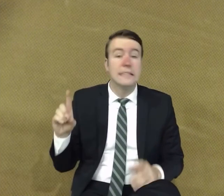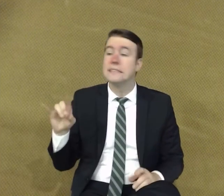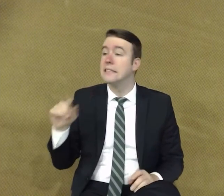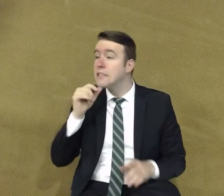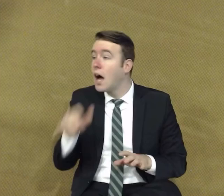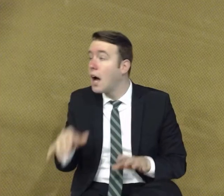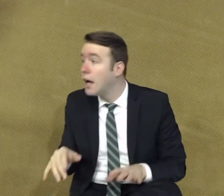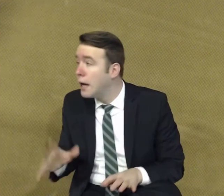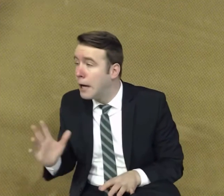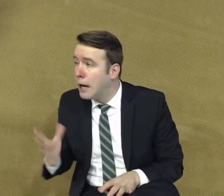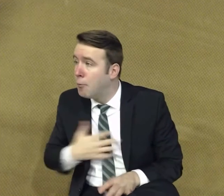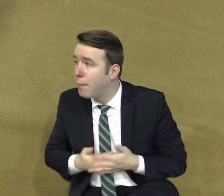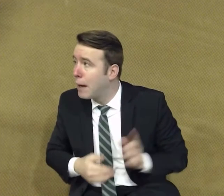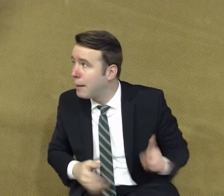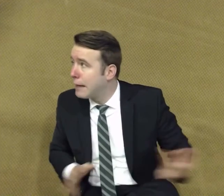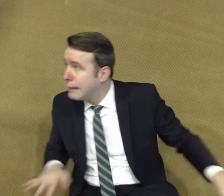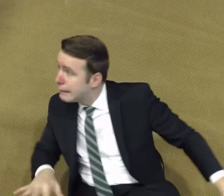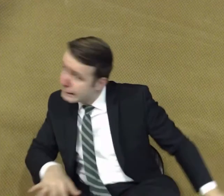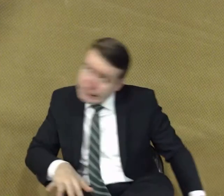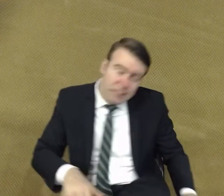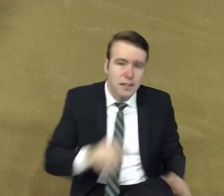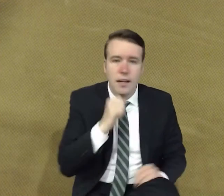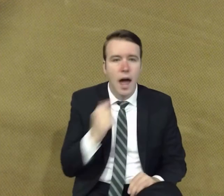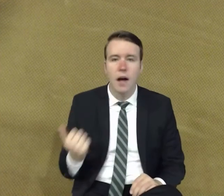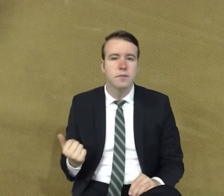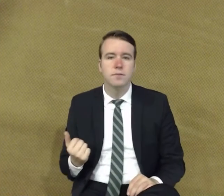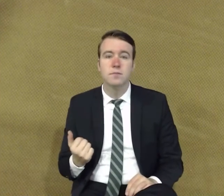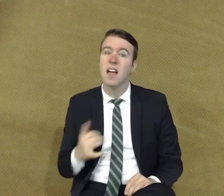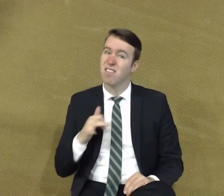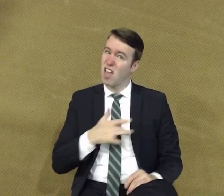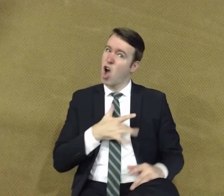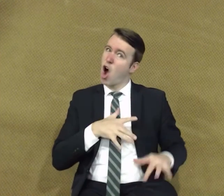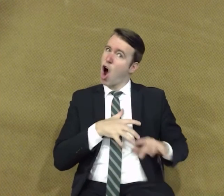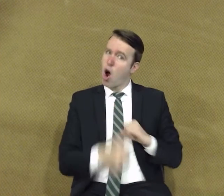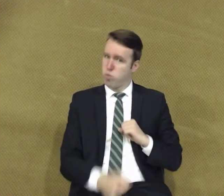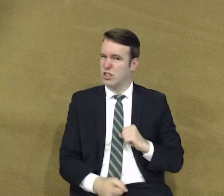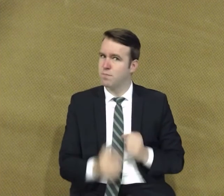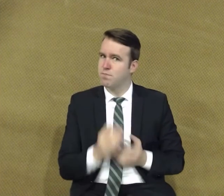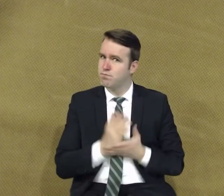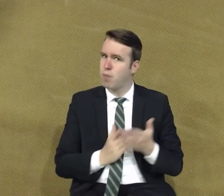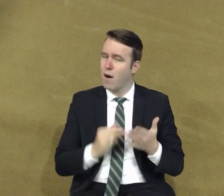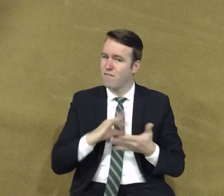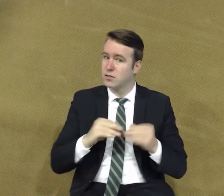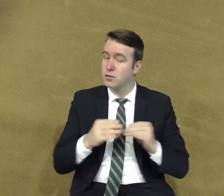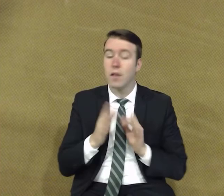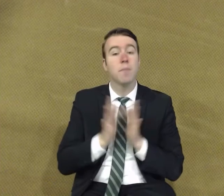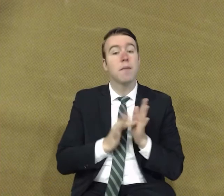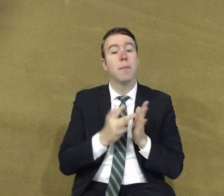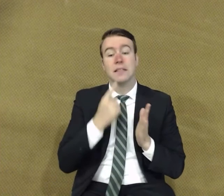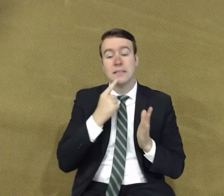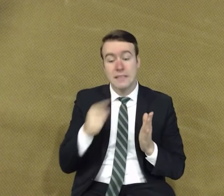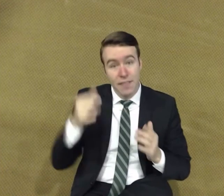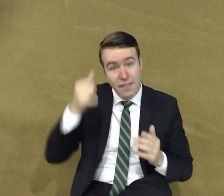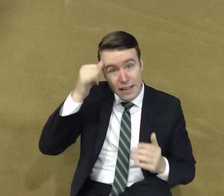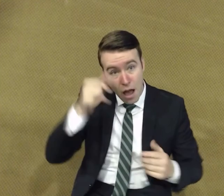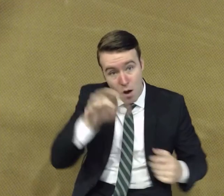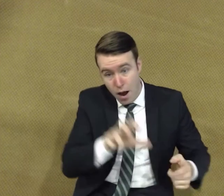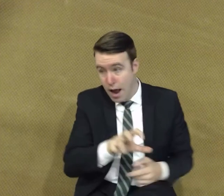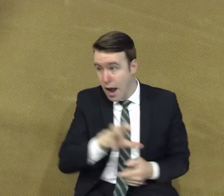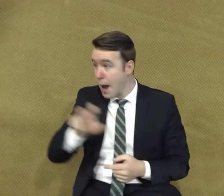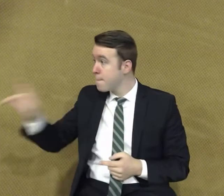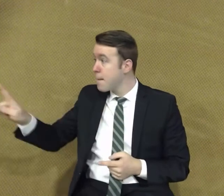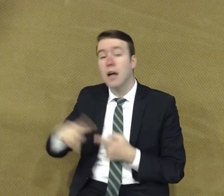not turn around. In fact, and this is the heartrending part of the story, the Bible says the cows went back